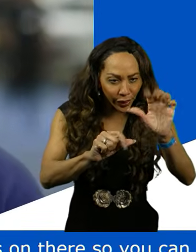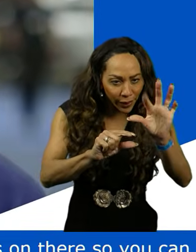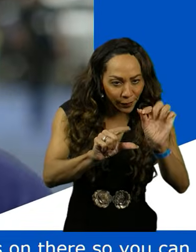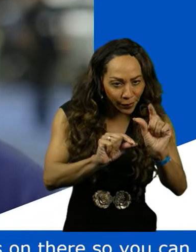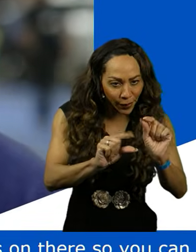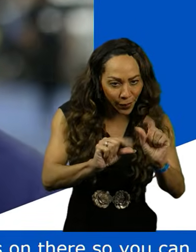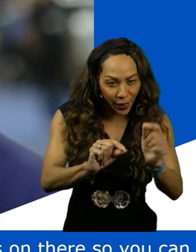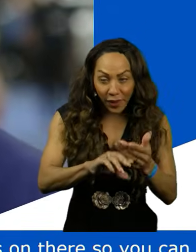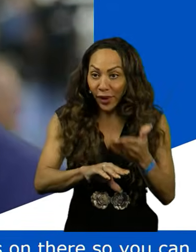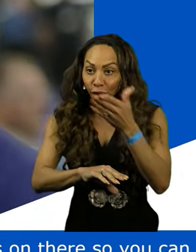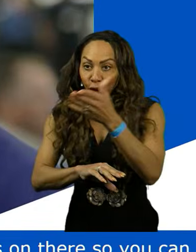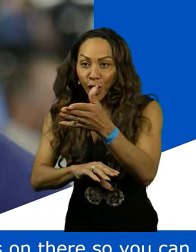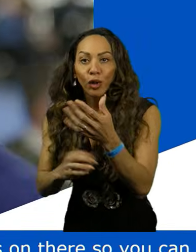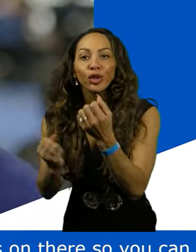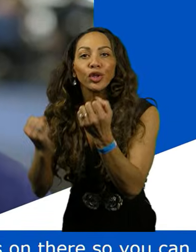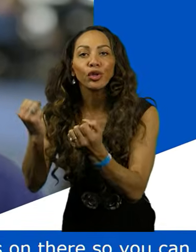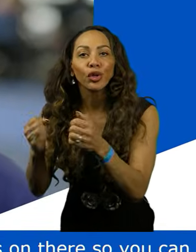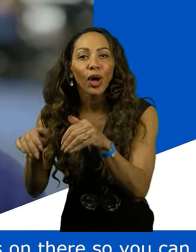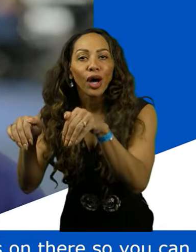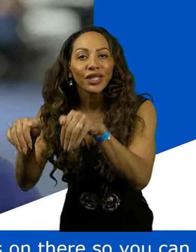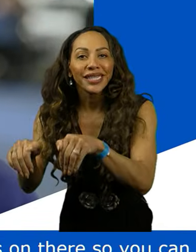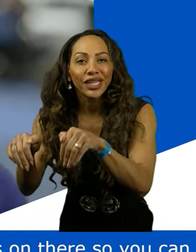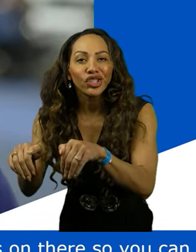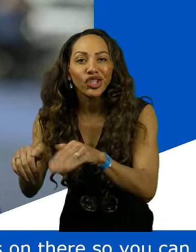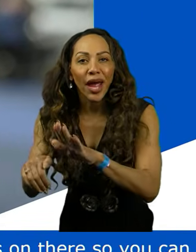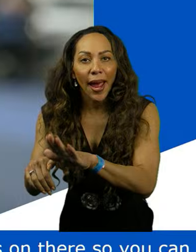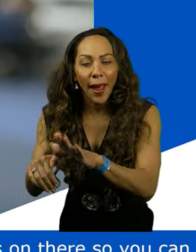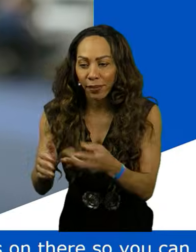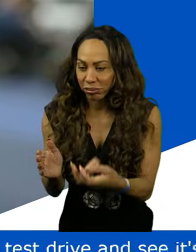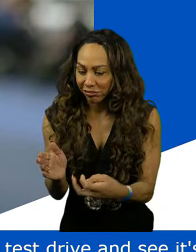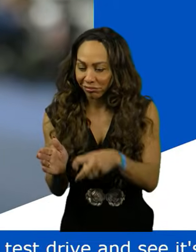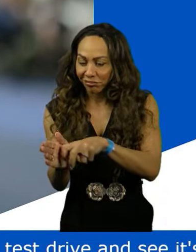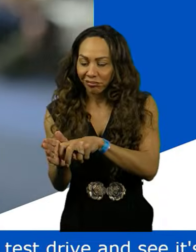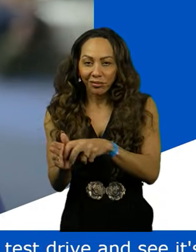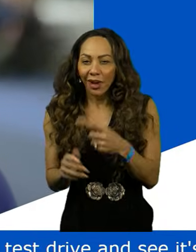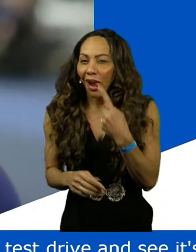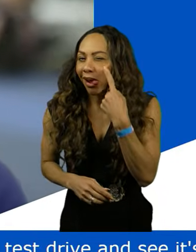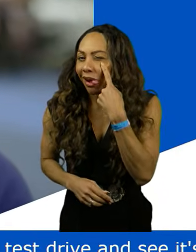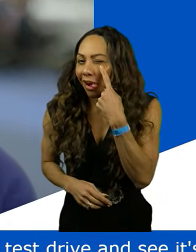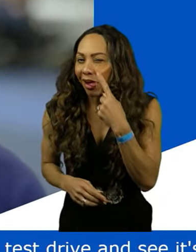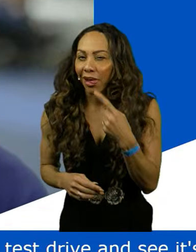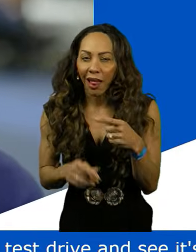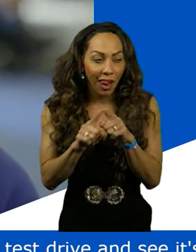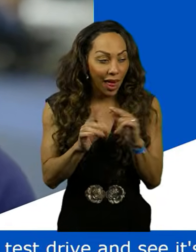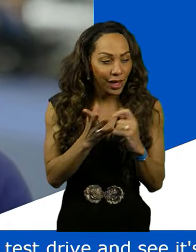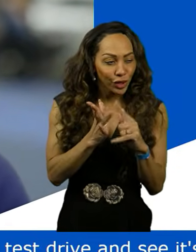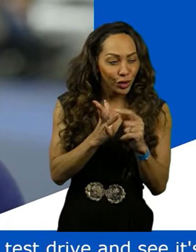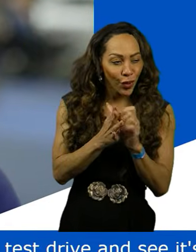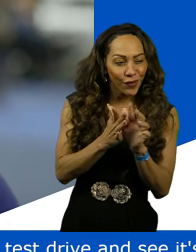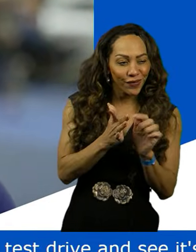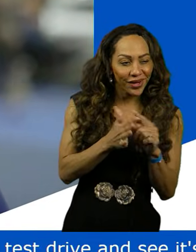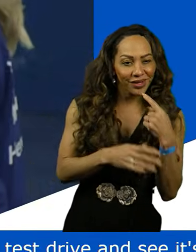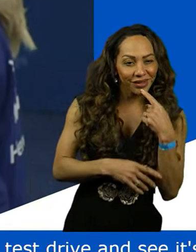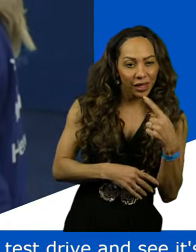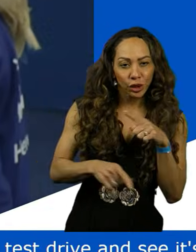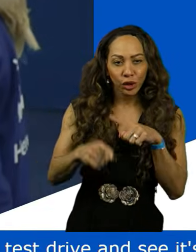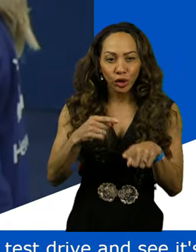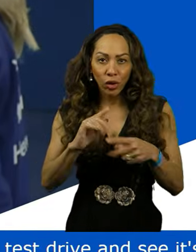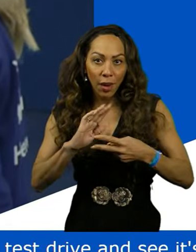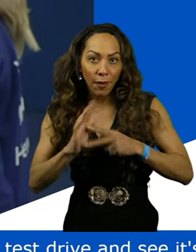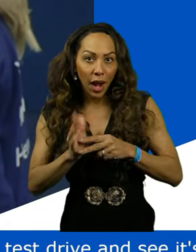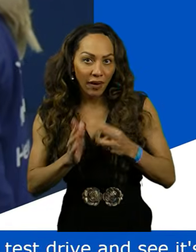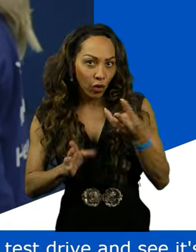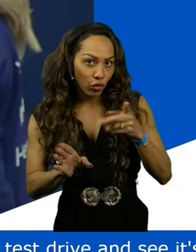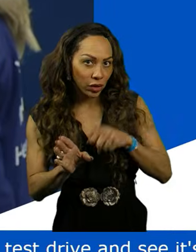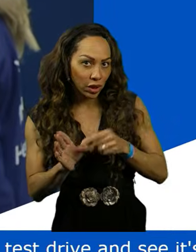it, see if it's comfortable, and make sure it's the right vehicle for you. Like Sophie said, try and plan as much as possible for those next 3 years. Yeah. But as well as